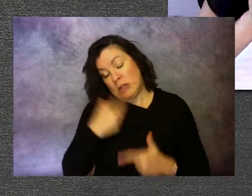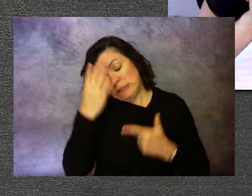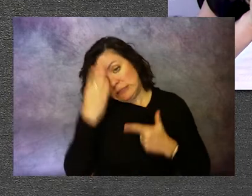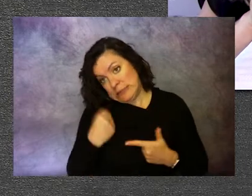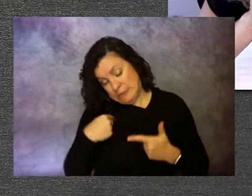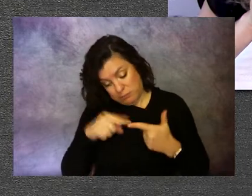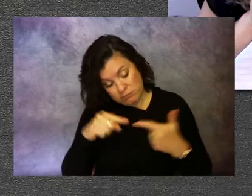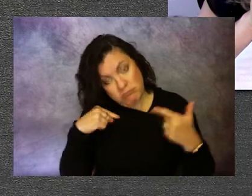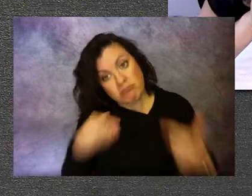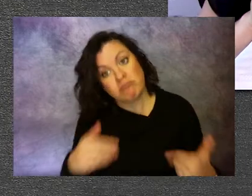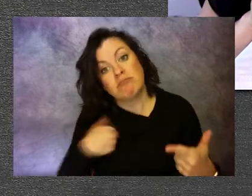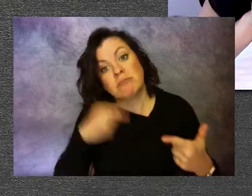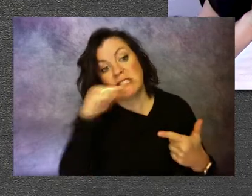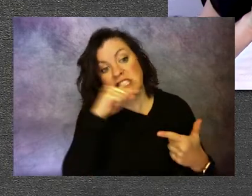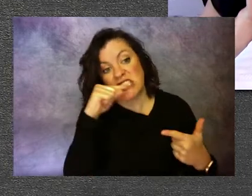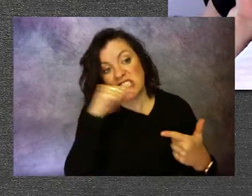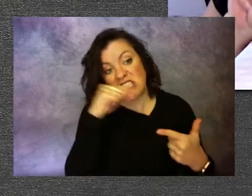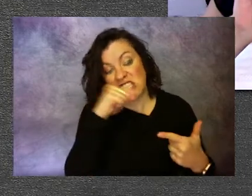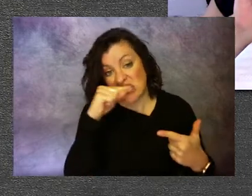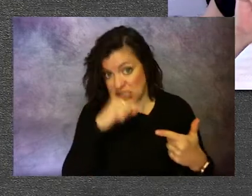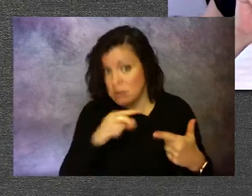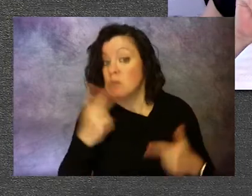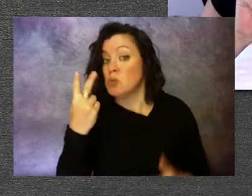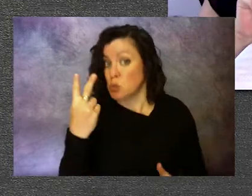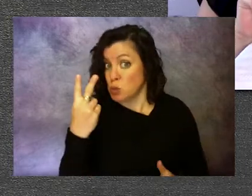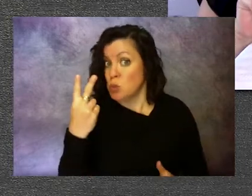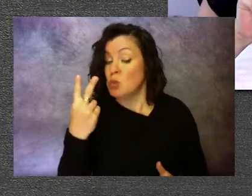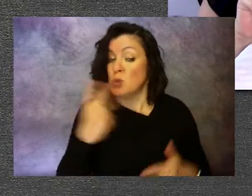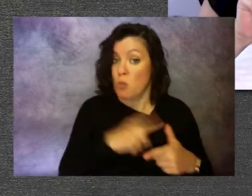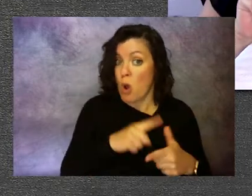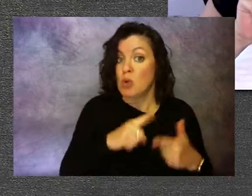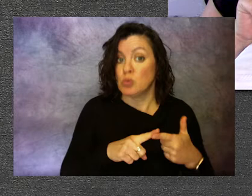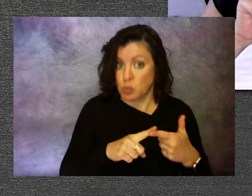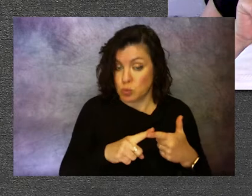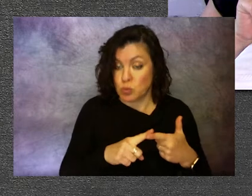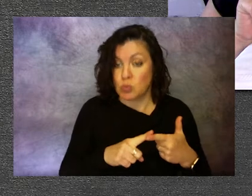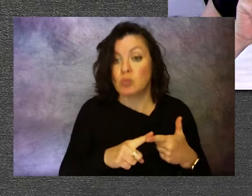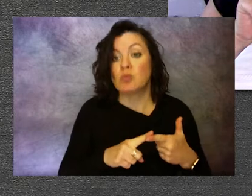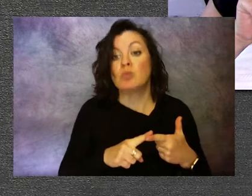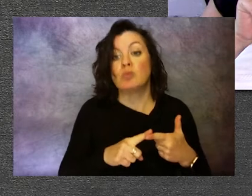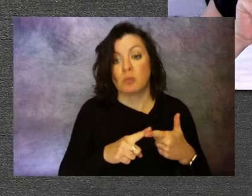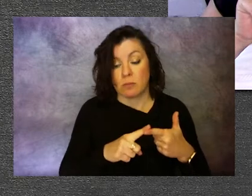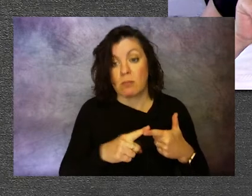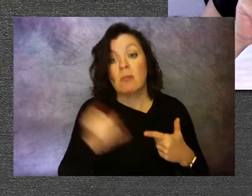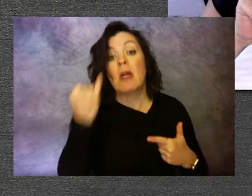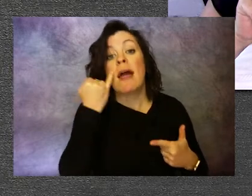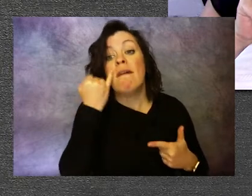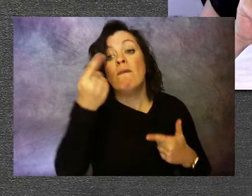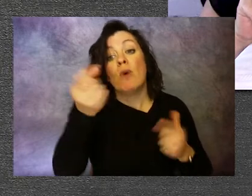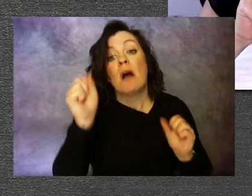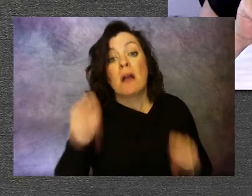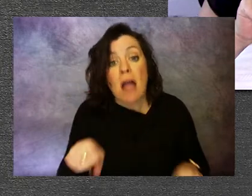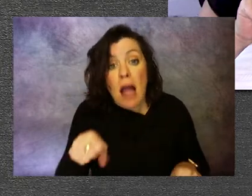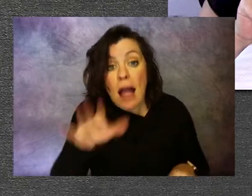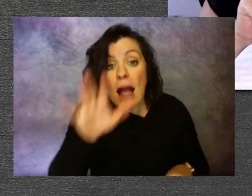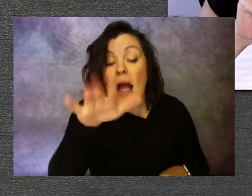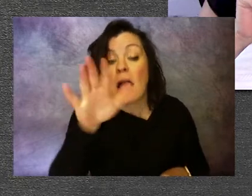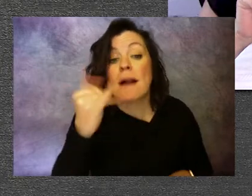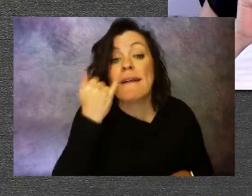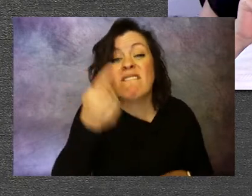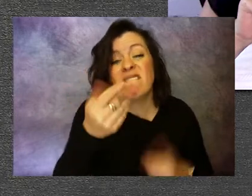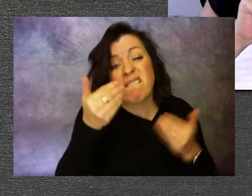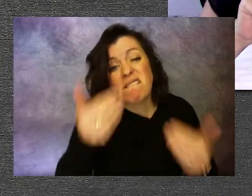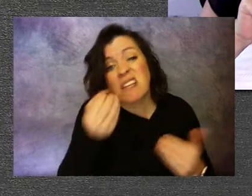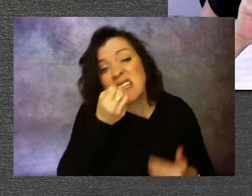two. Two. Right, that's two times. And then if you can, if you have something sweet,